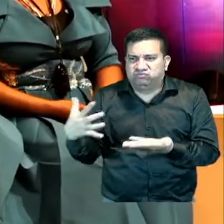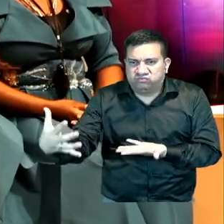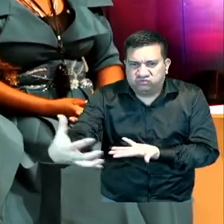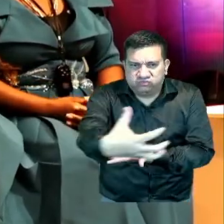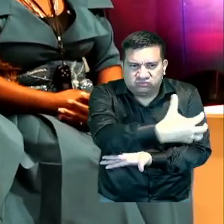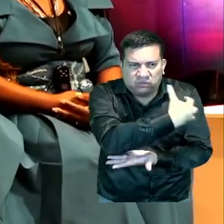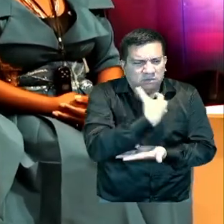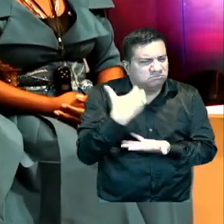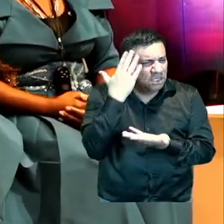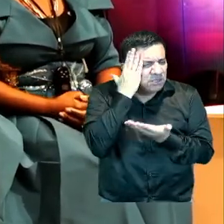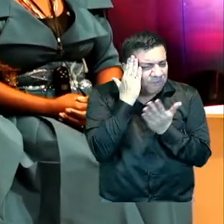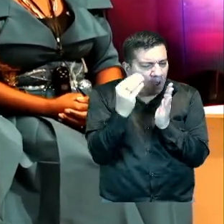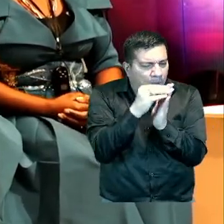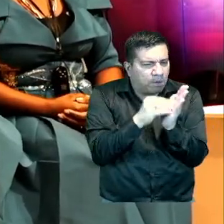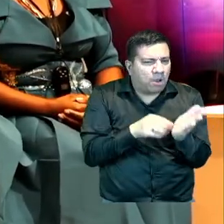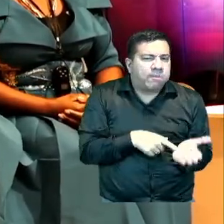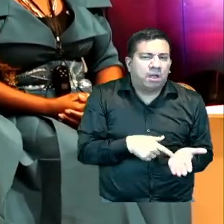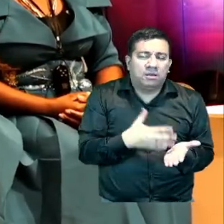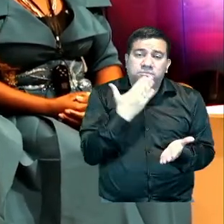I was born